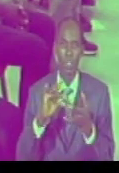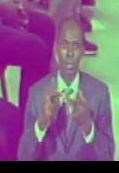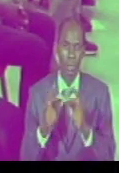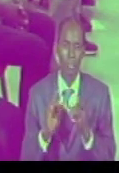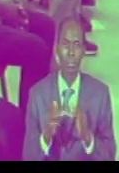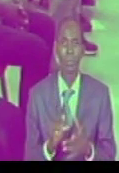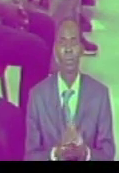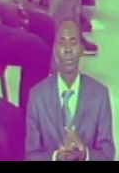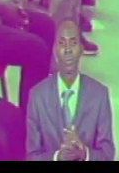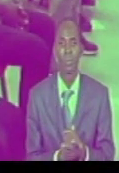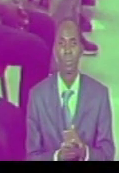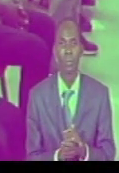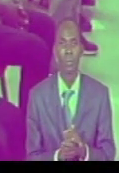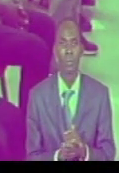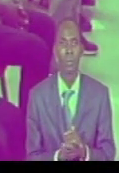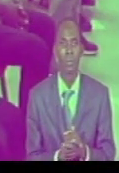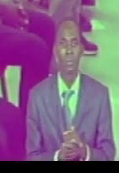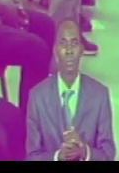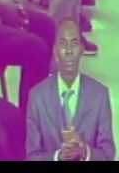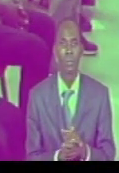up.